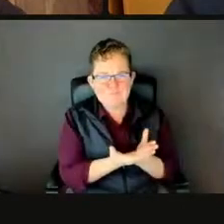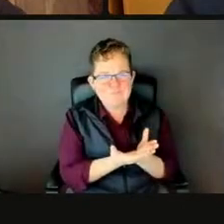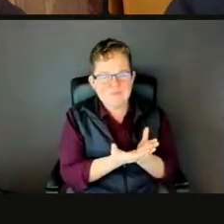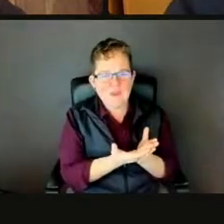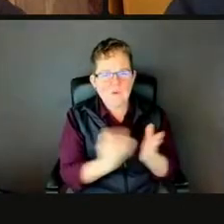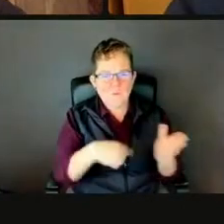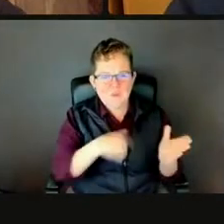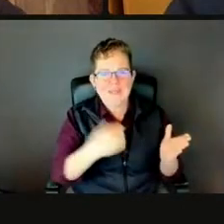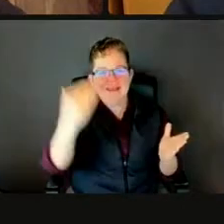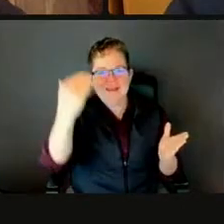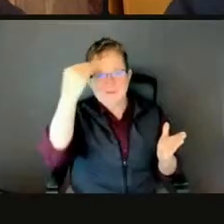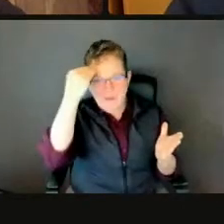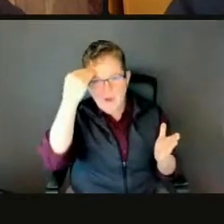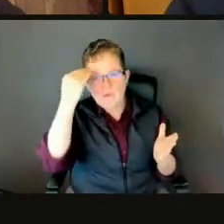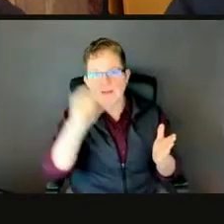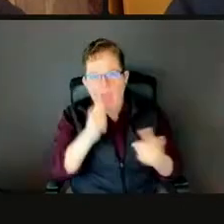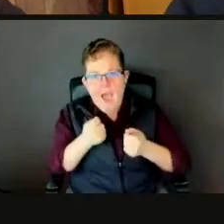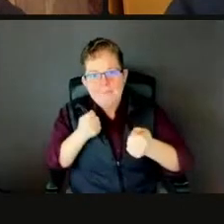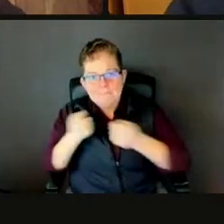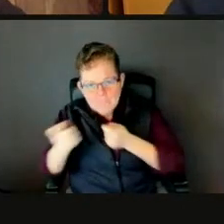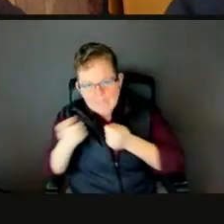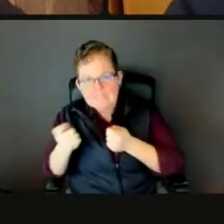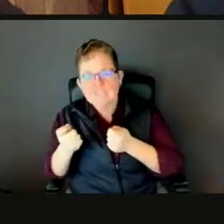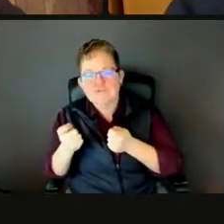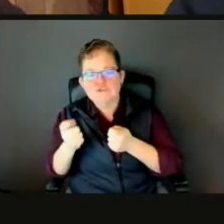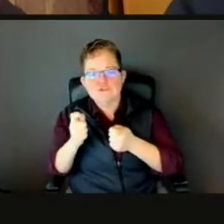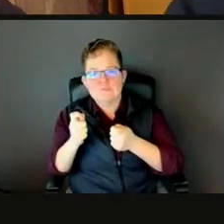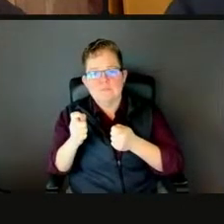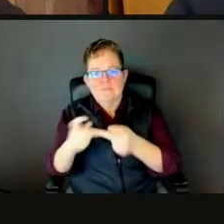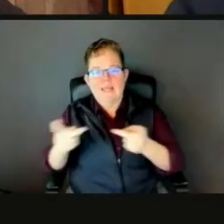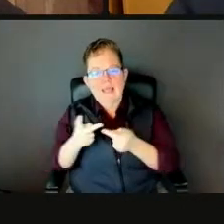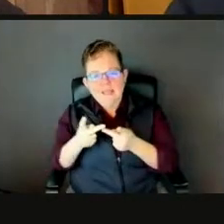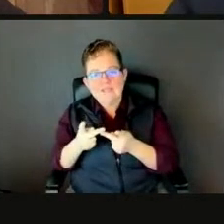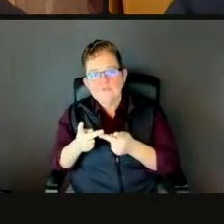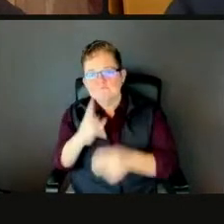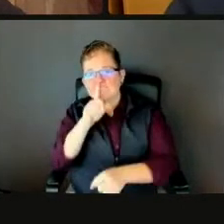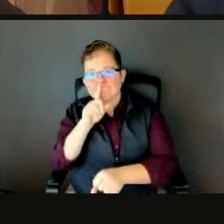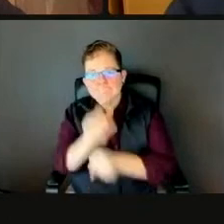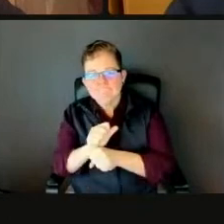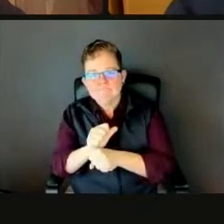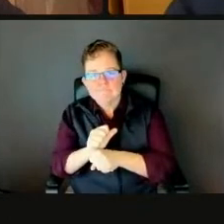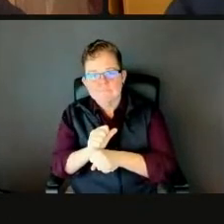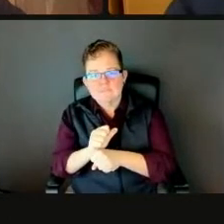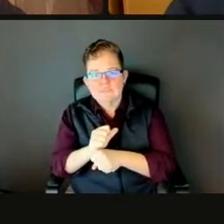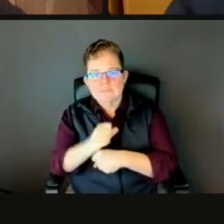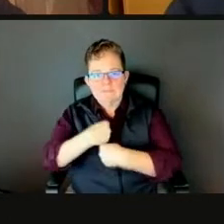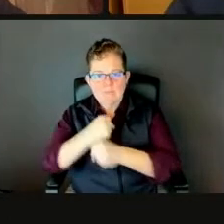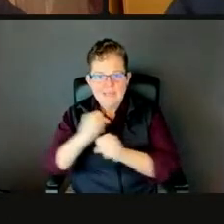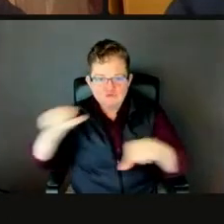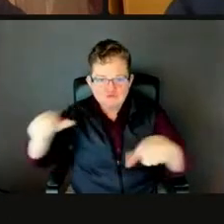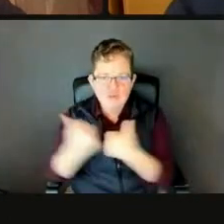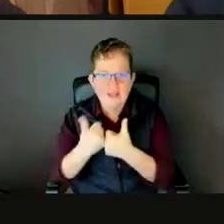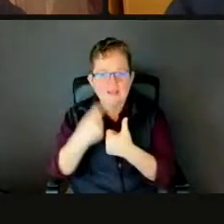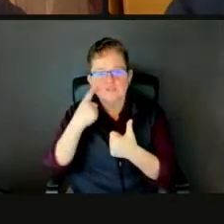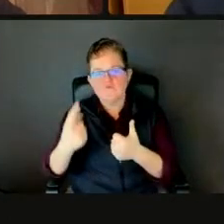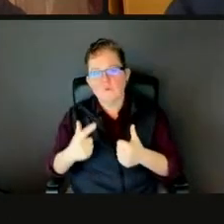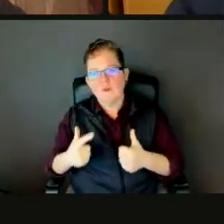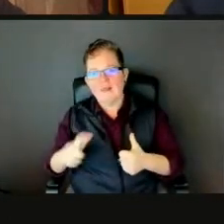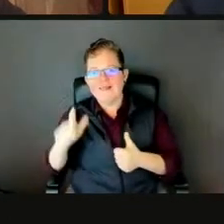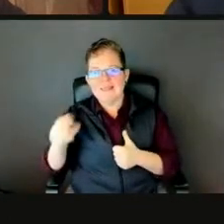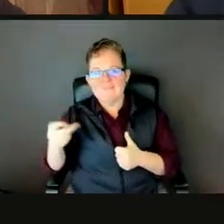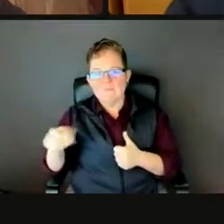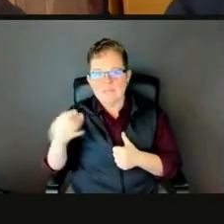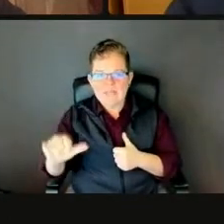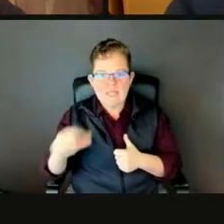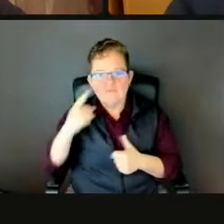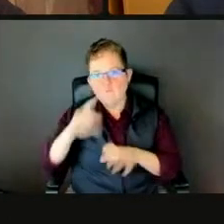know that unmanaged situations definitely create challenges for livability, for neighbors, for